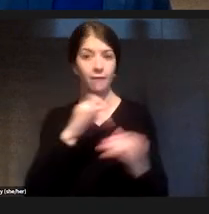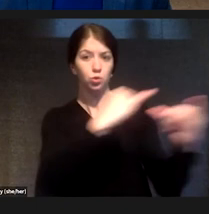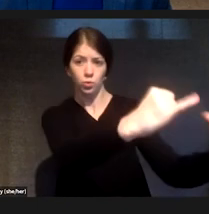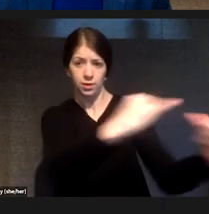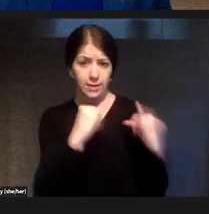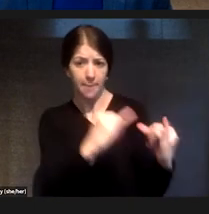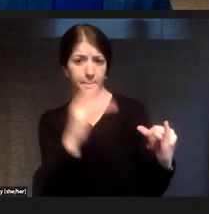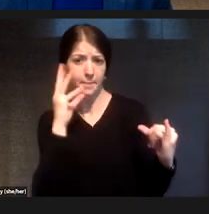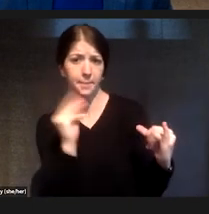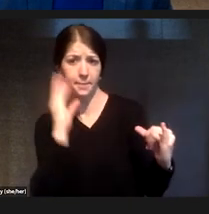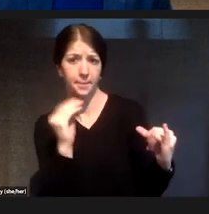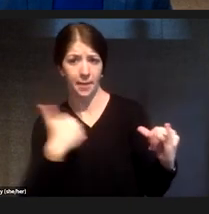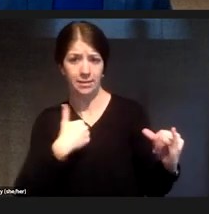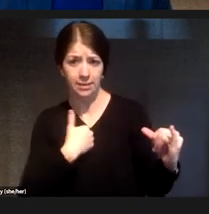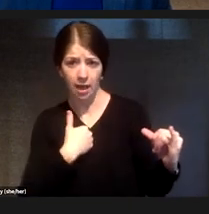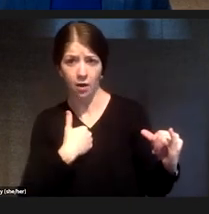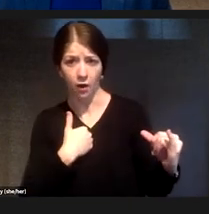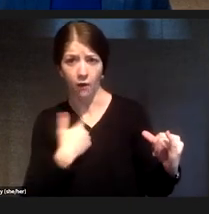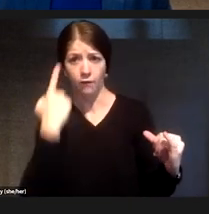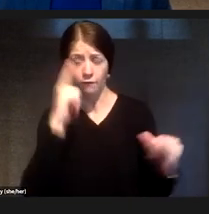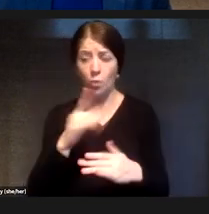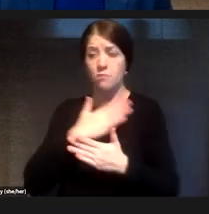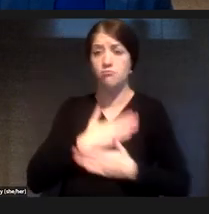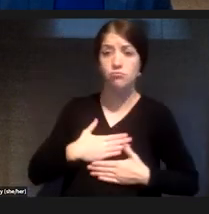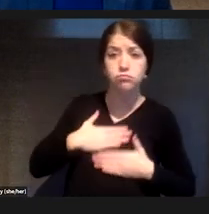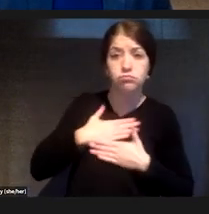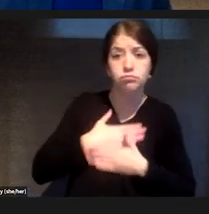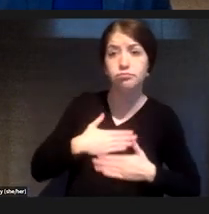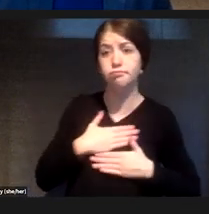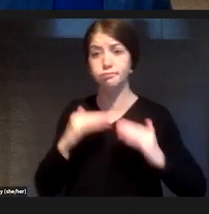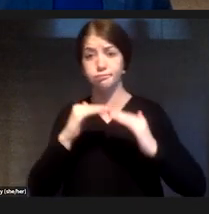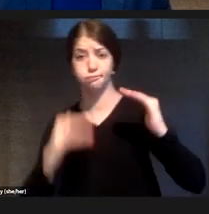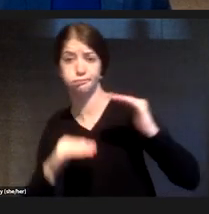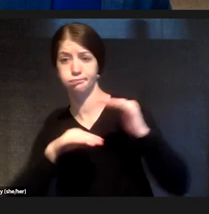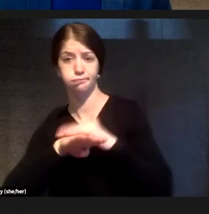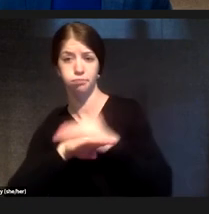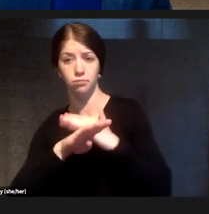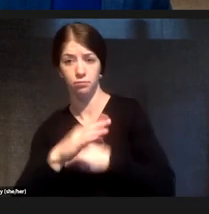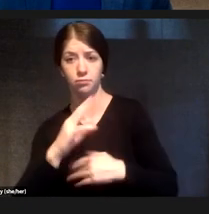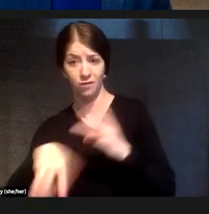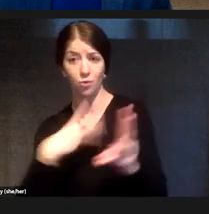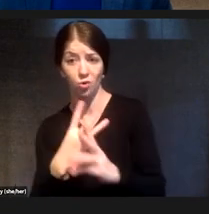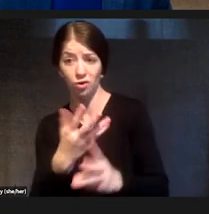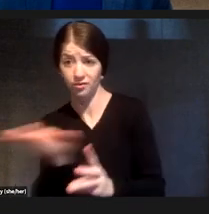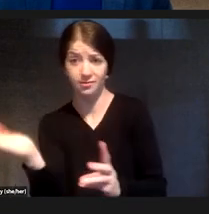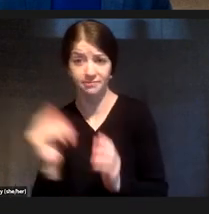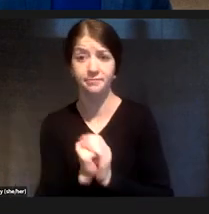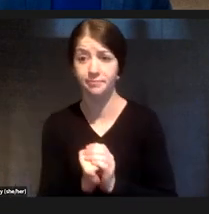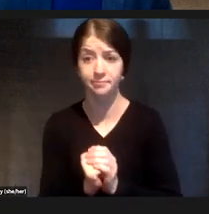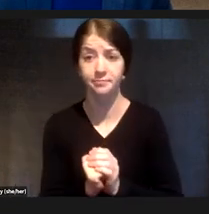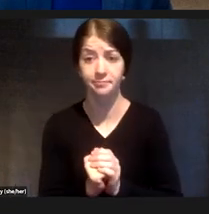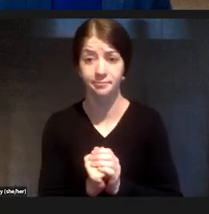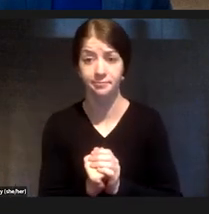yourself to then appreciate the inaccessibility of the world that we are in. And perhaps by